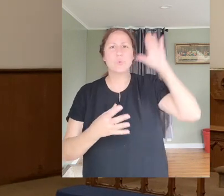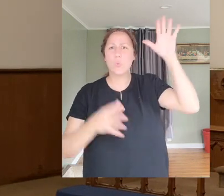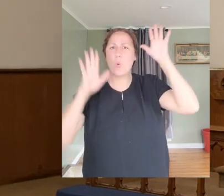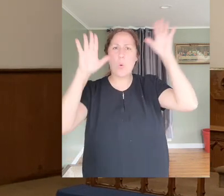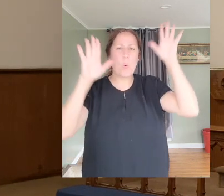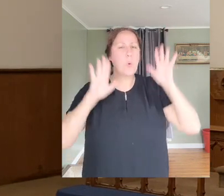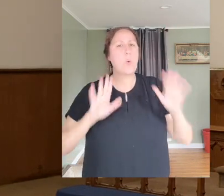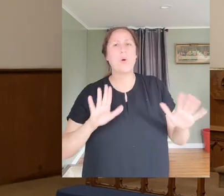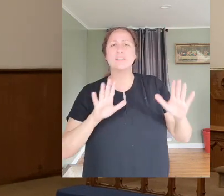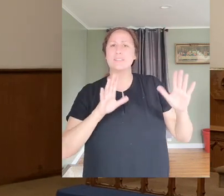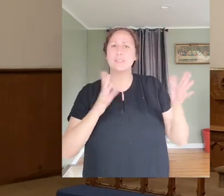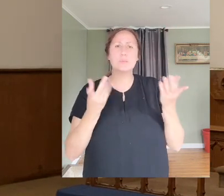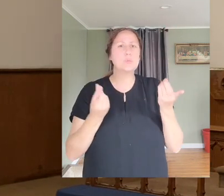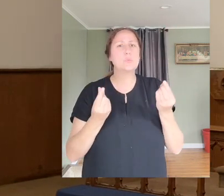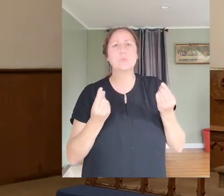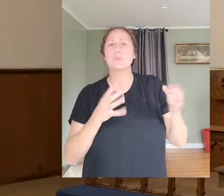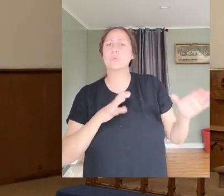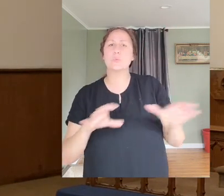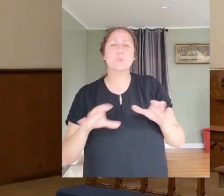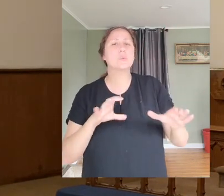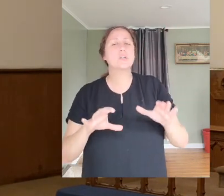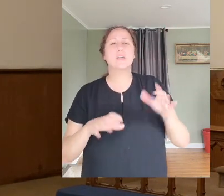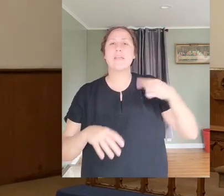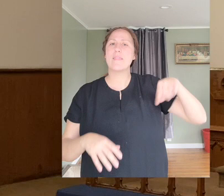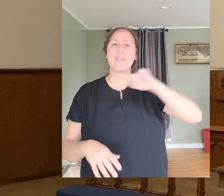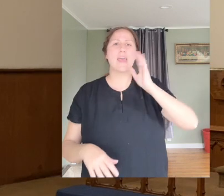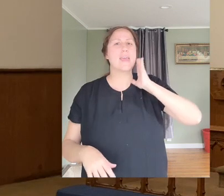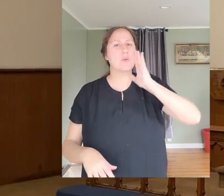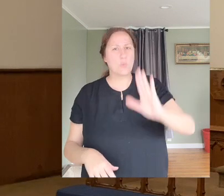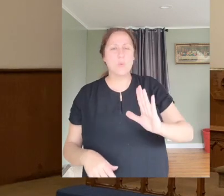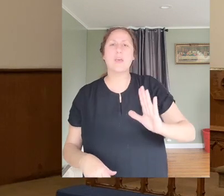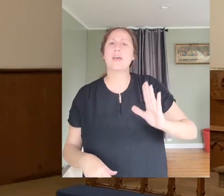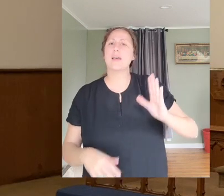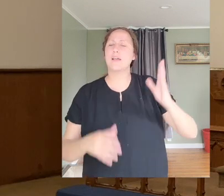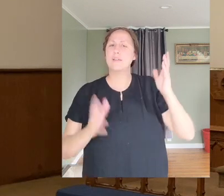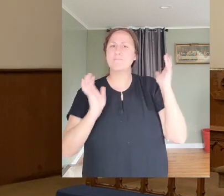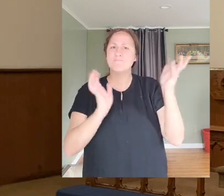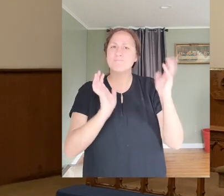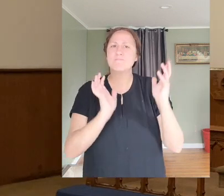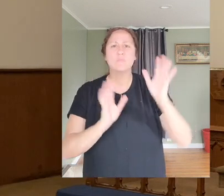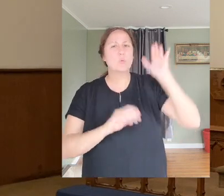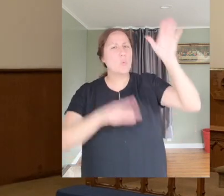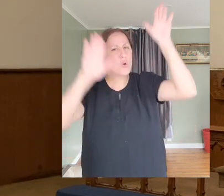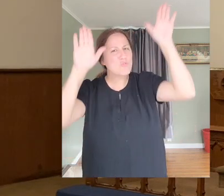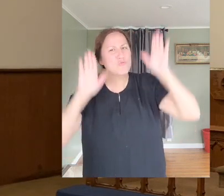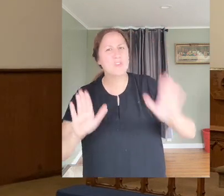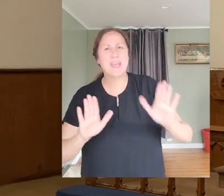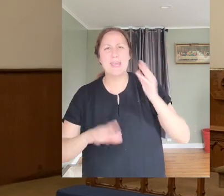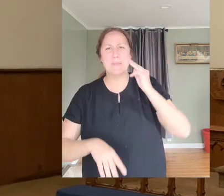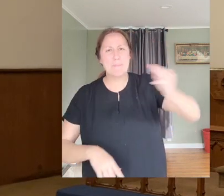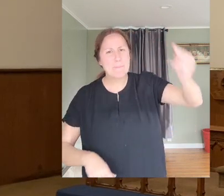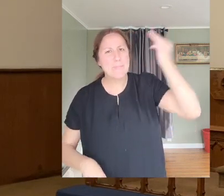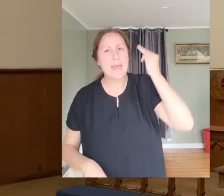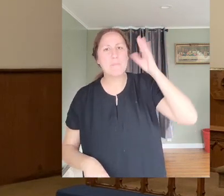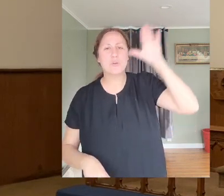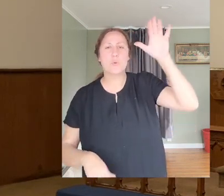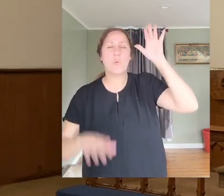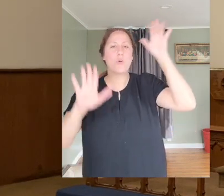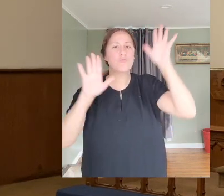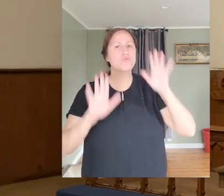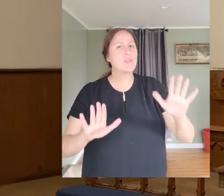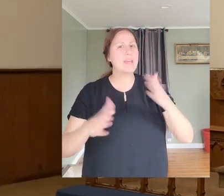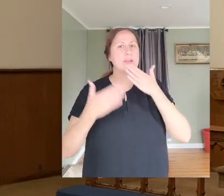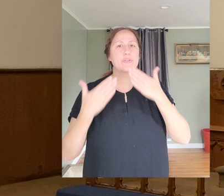declare your greatness. They shall utter the memory of your great goodness. They shall sing of